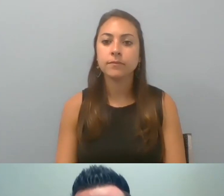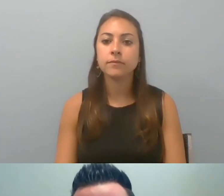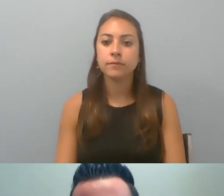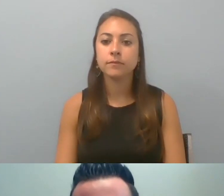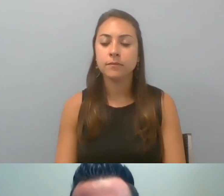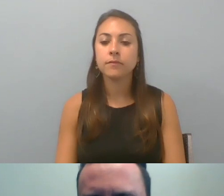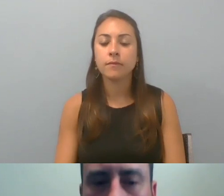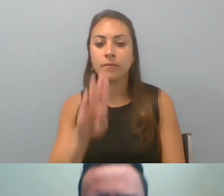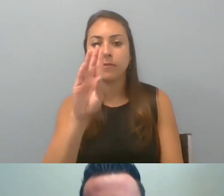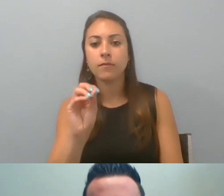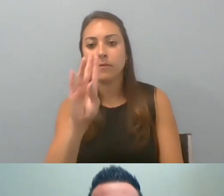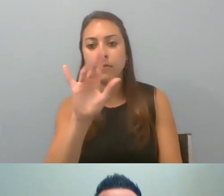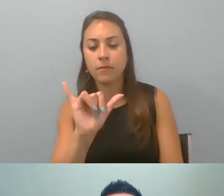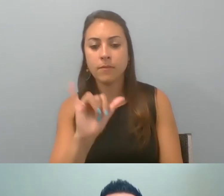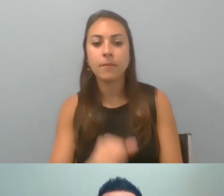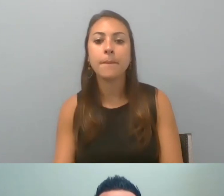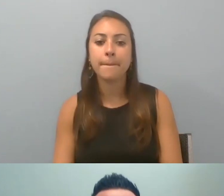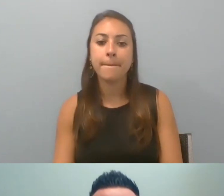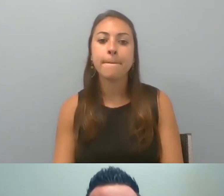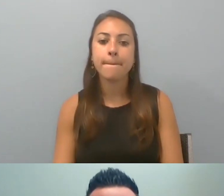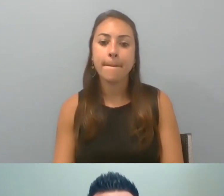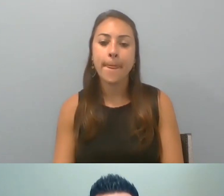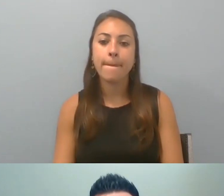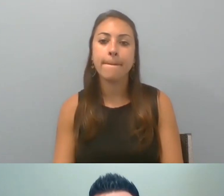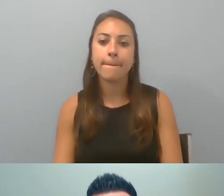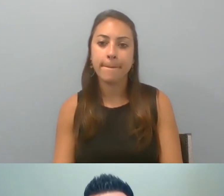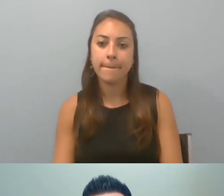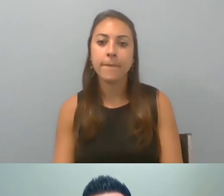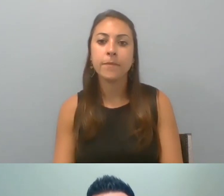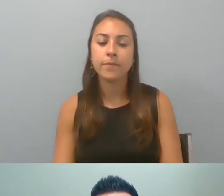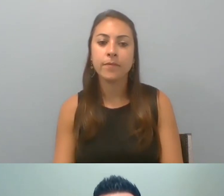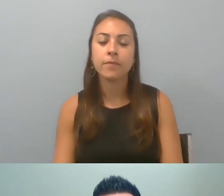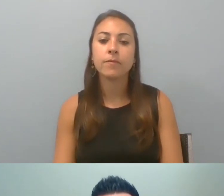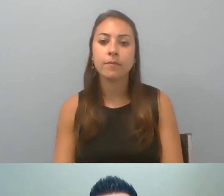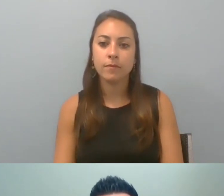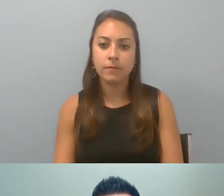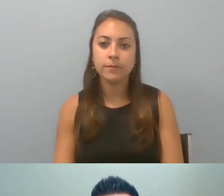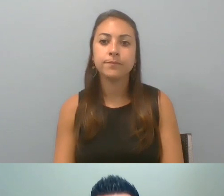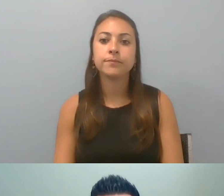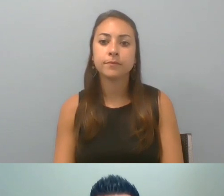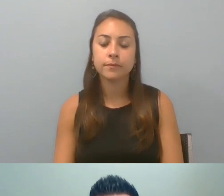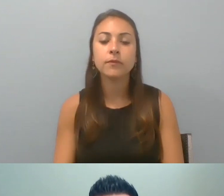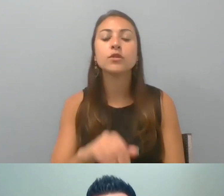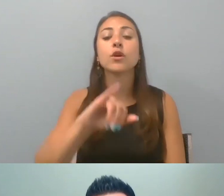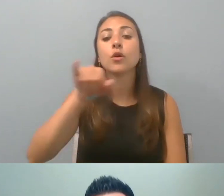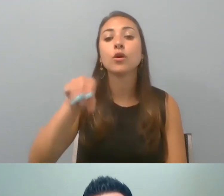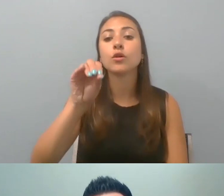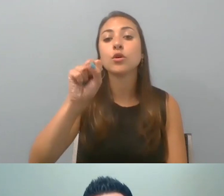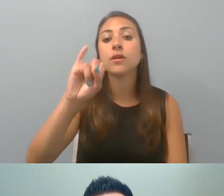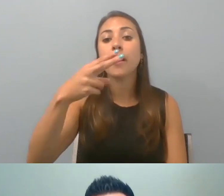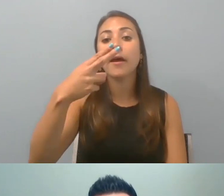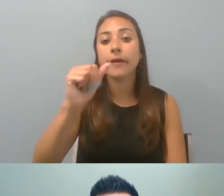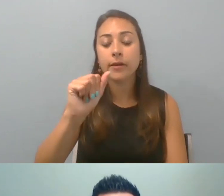I can take a stab at that one. So as mentioned, Josiahs, Andrews, those are our big retail